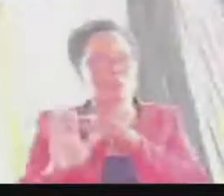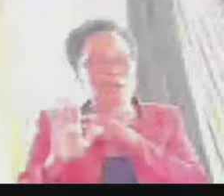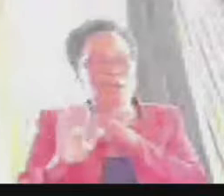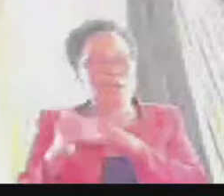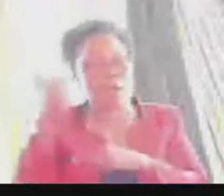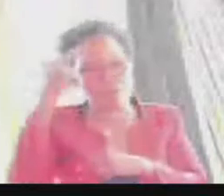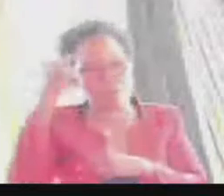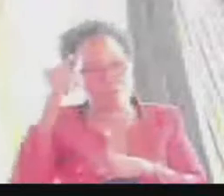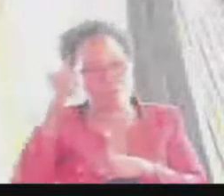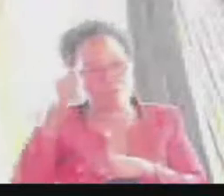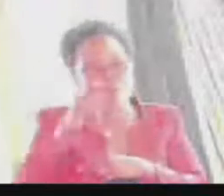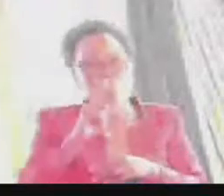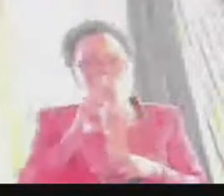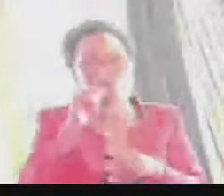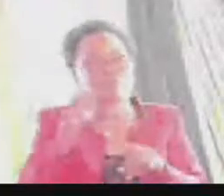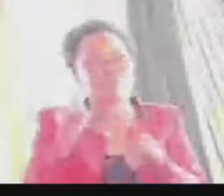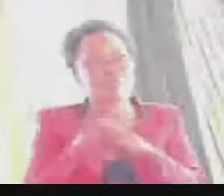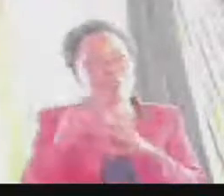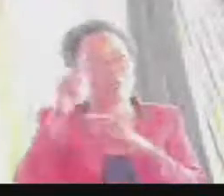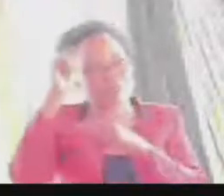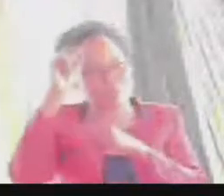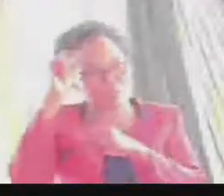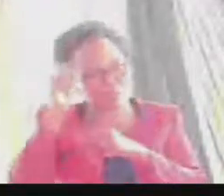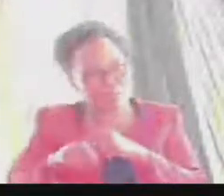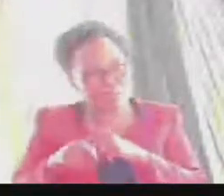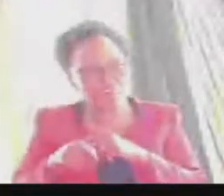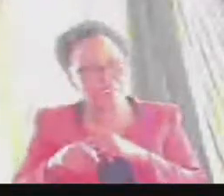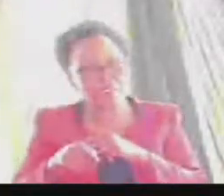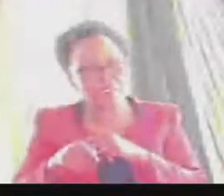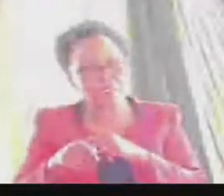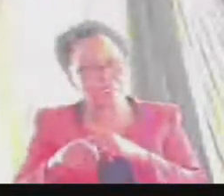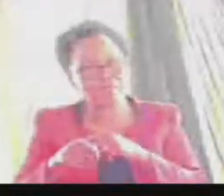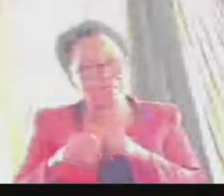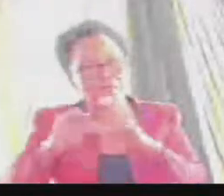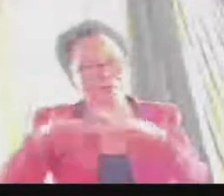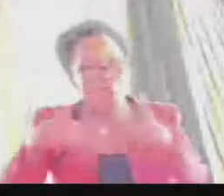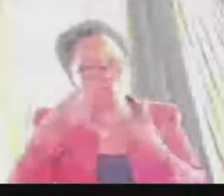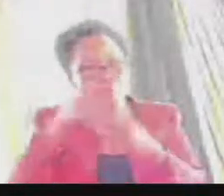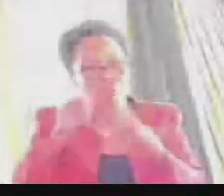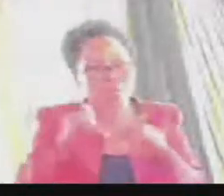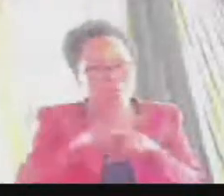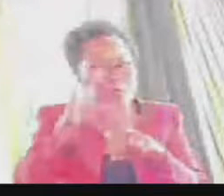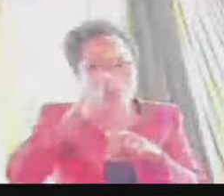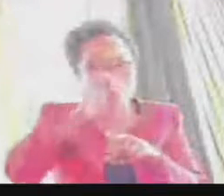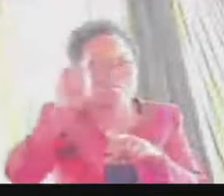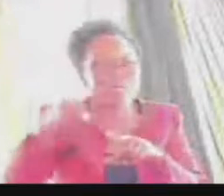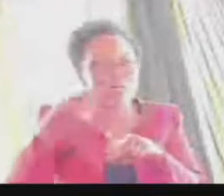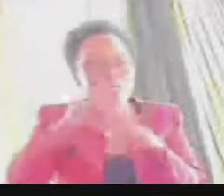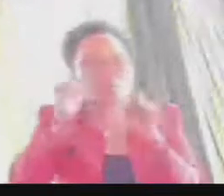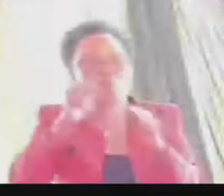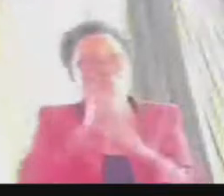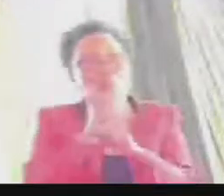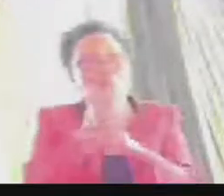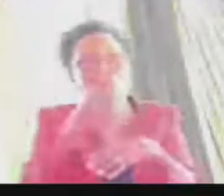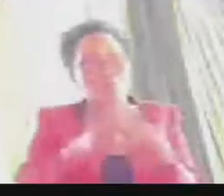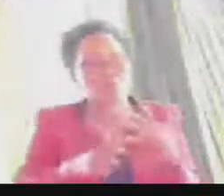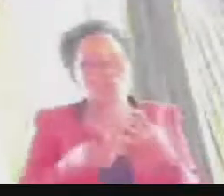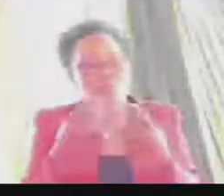and what to be your role as the leader of the judiciary if you are to become the Chief Justice in dealing with those